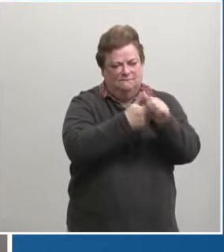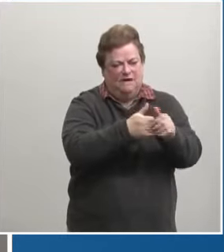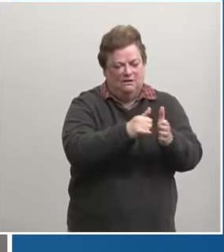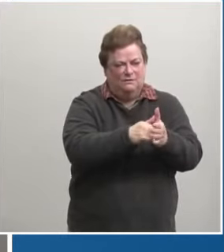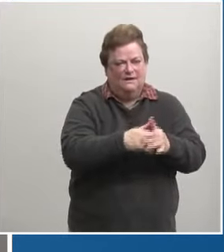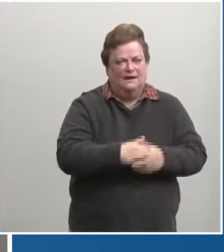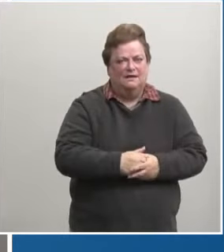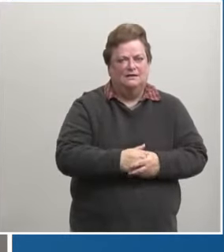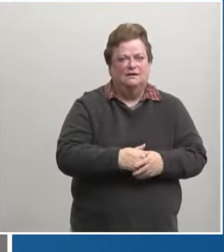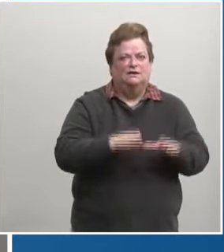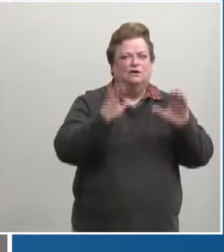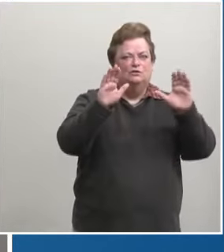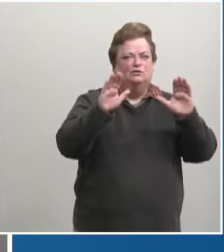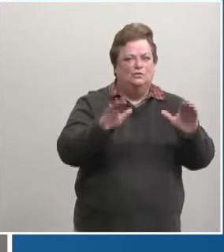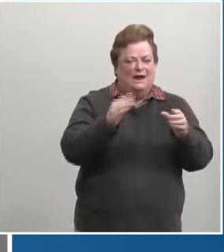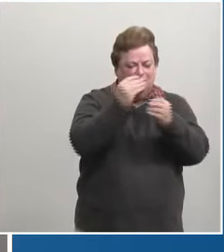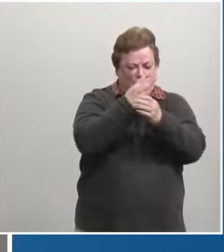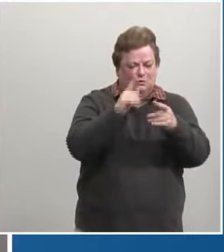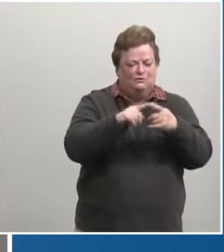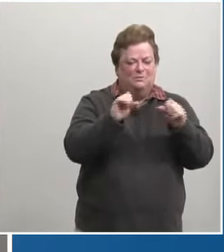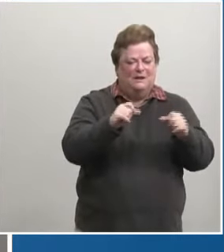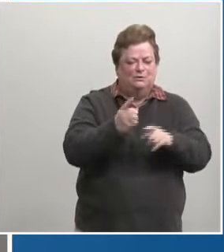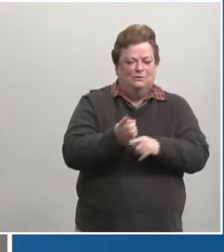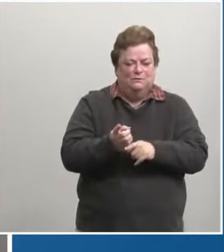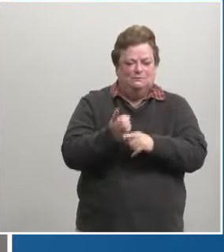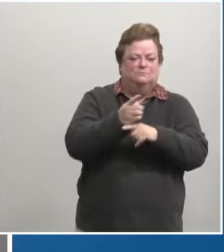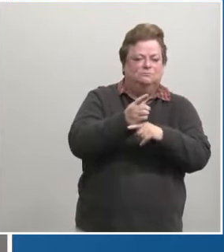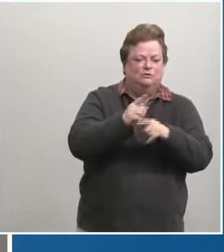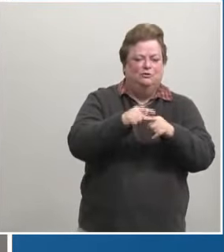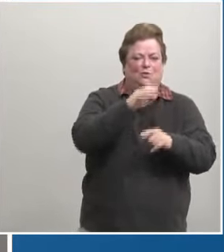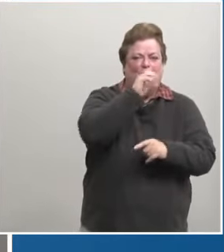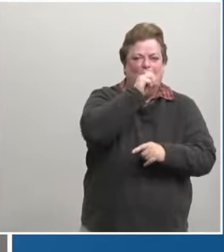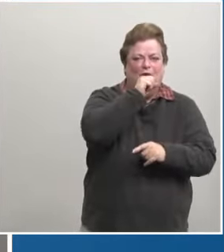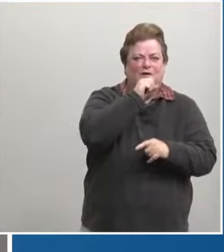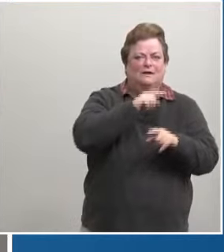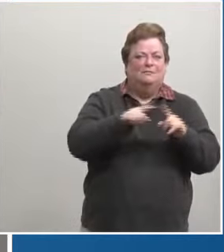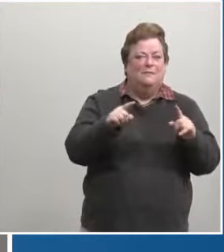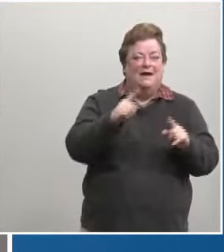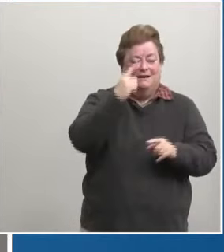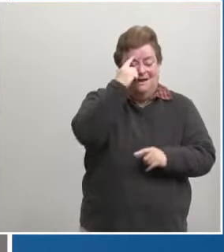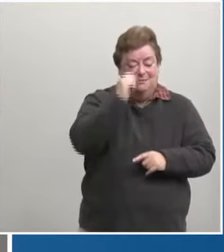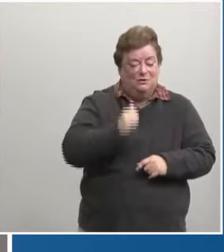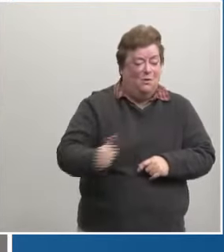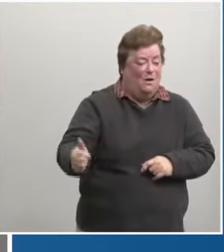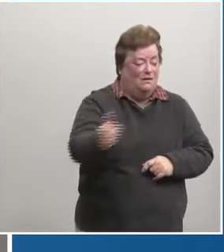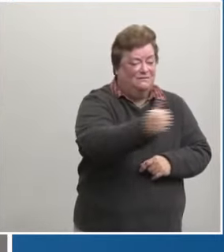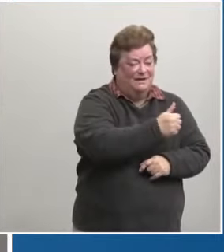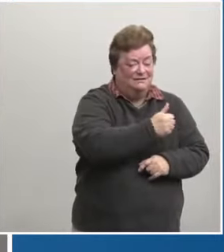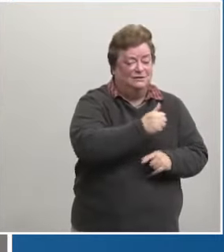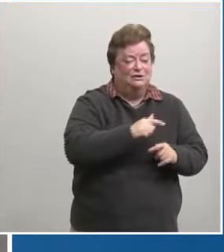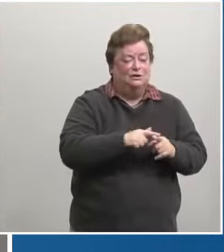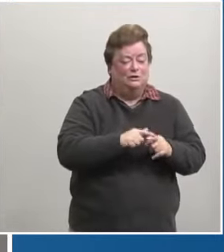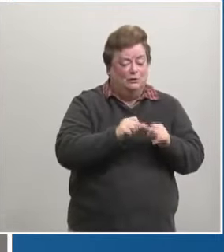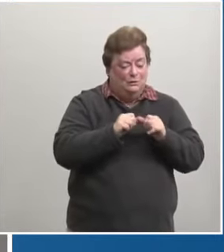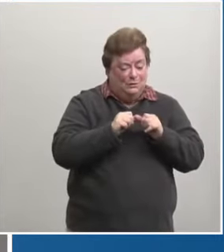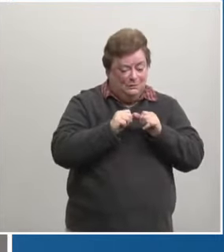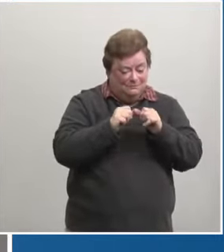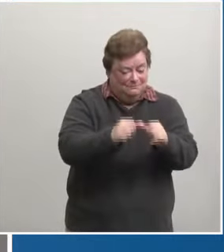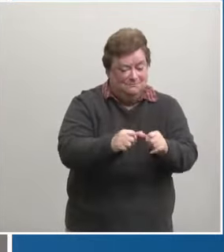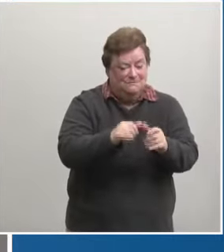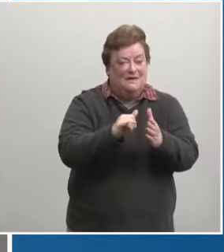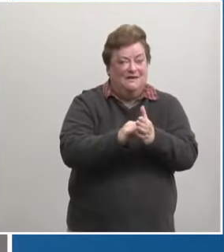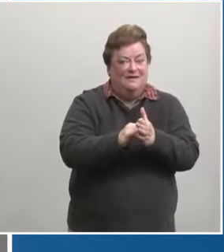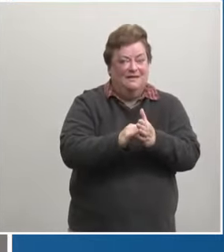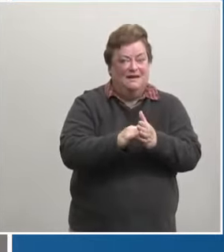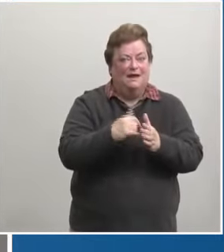It is great news to be able to move into the orange section again, but it's up to all of us to ensure this move is not short-lived.